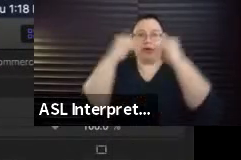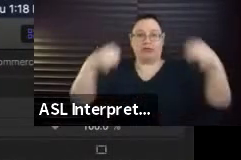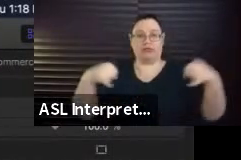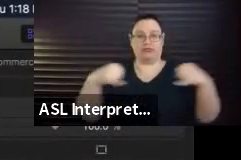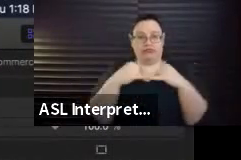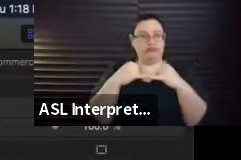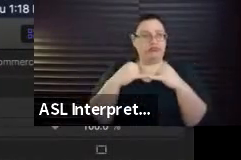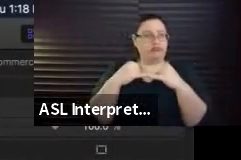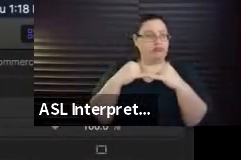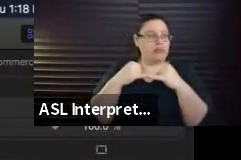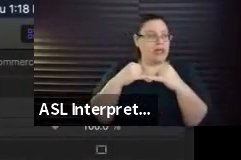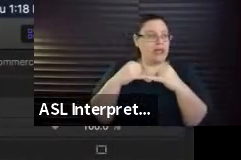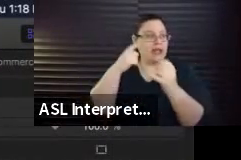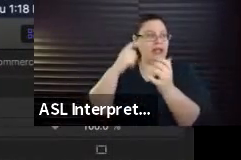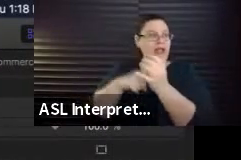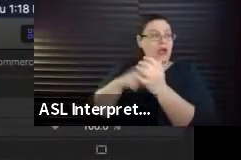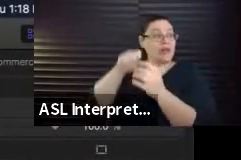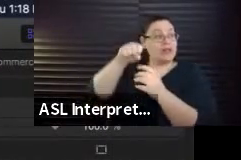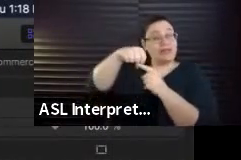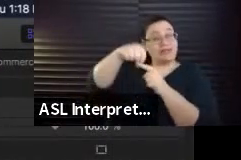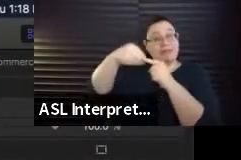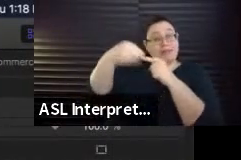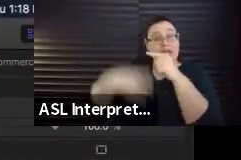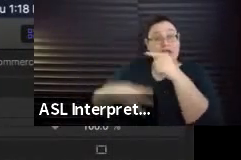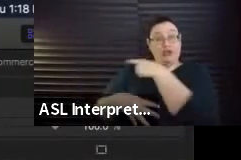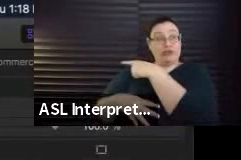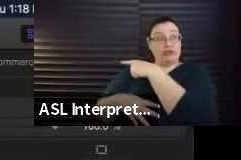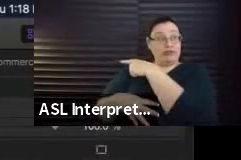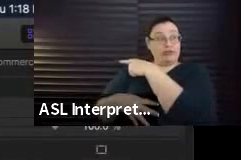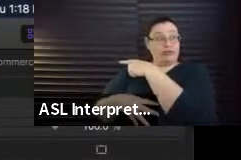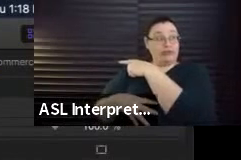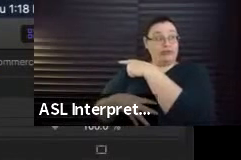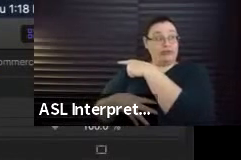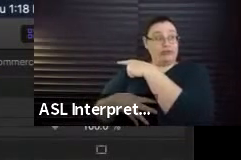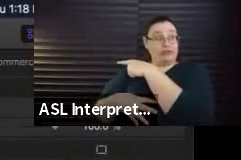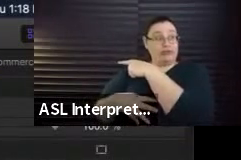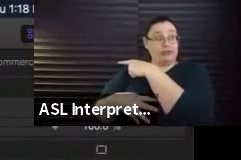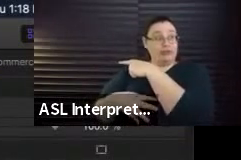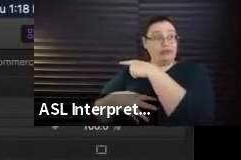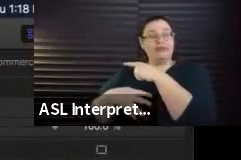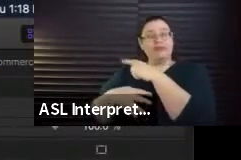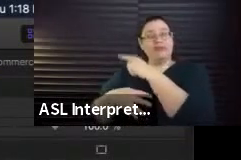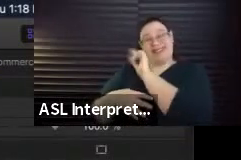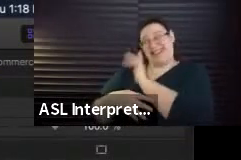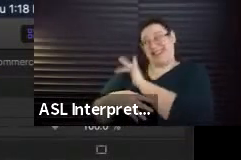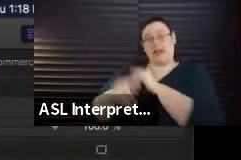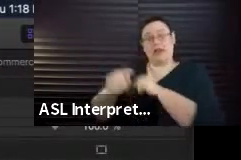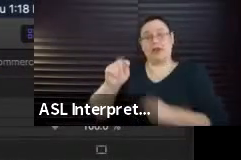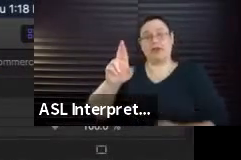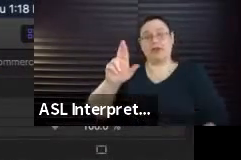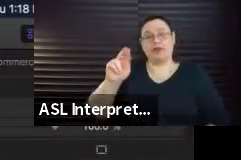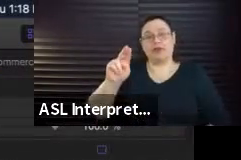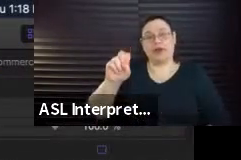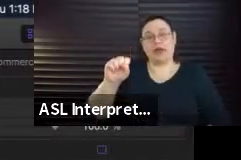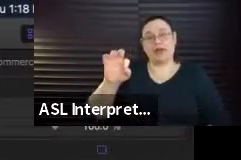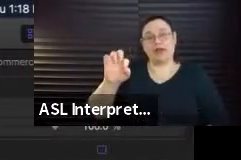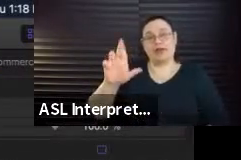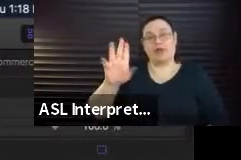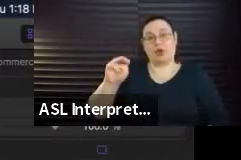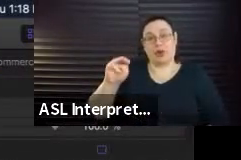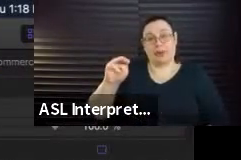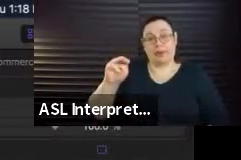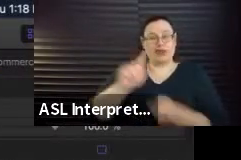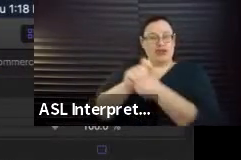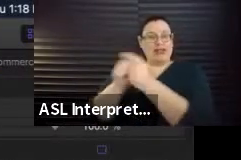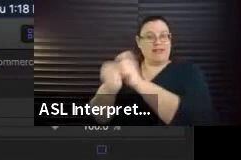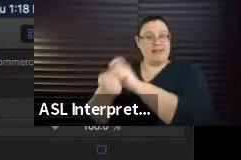right here. I'm going to click this little caret, and I'm going to go to the transform option. I'm going to click transform, and